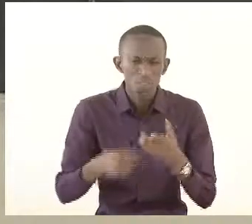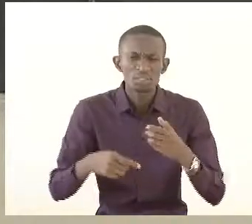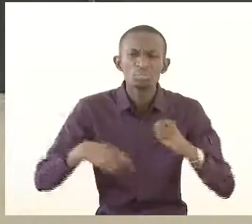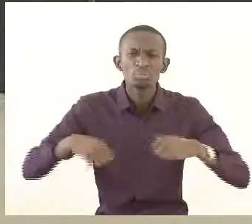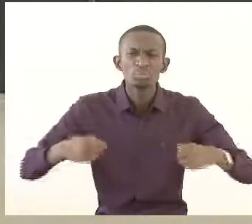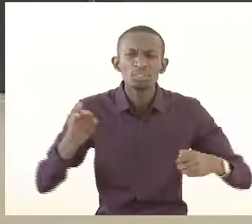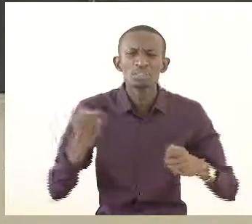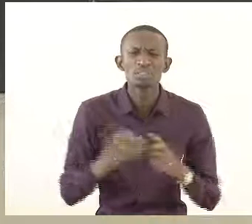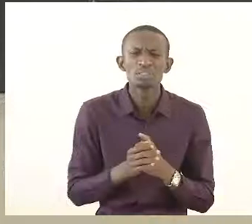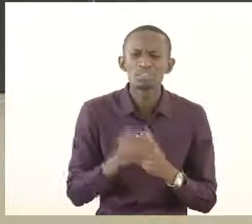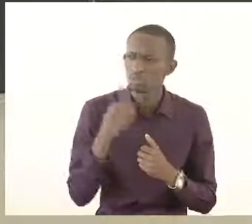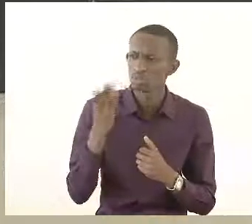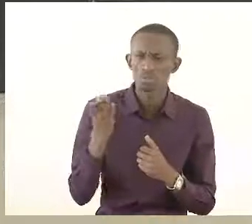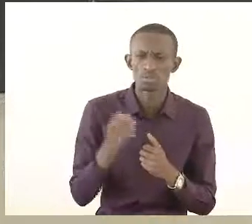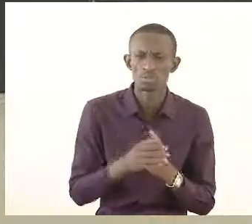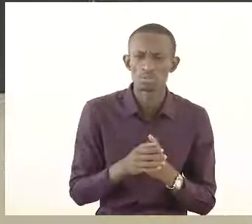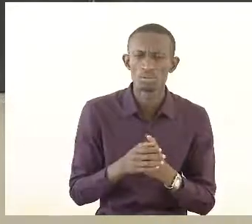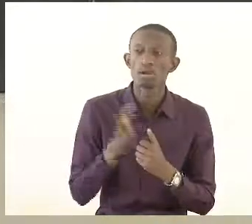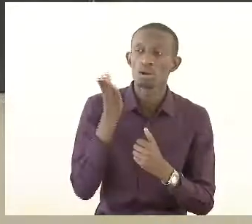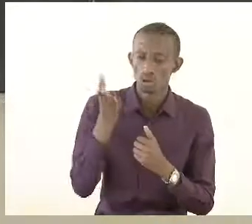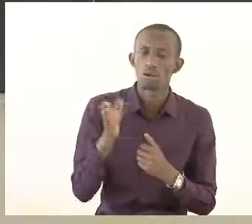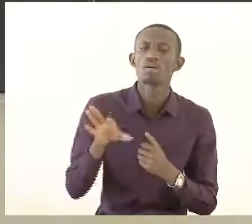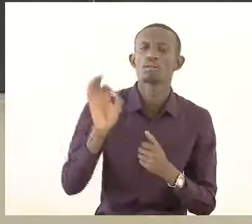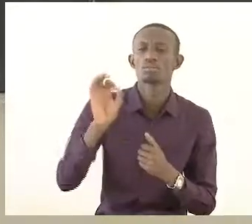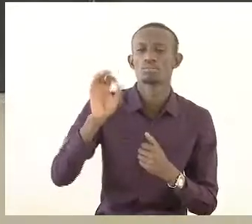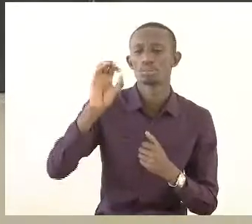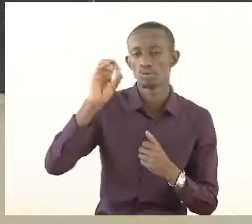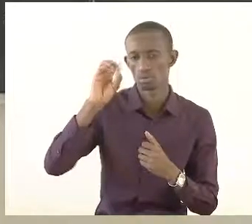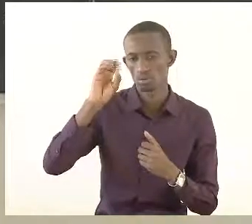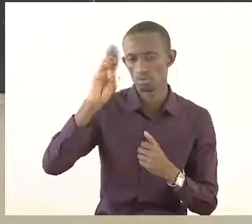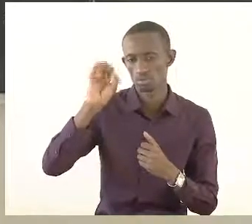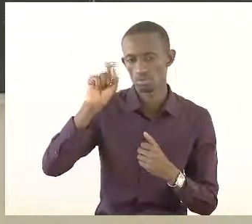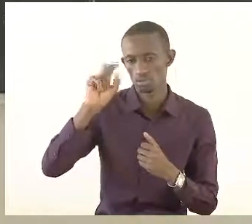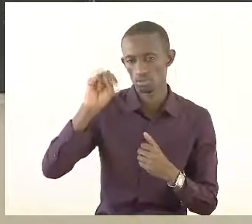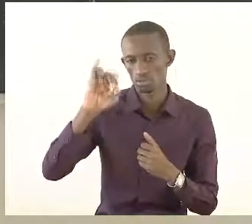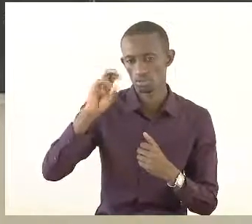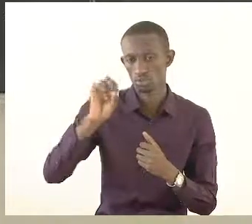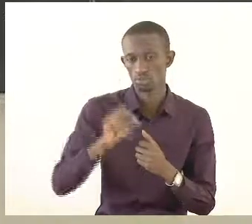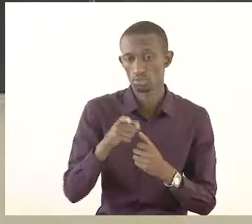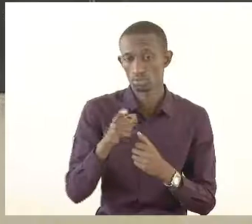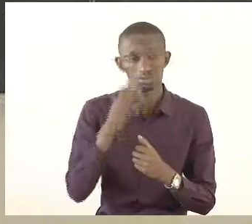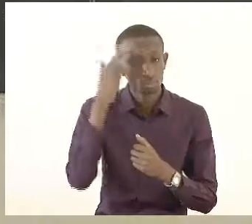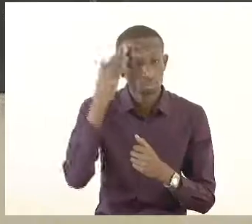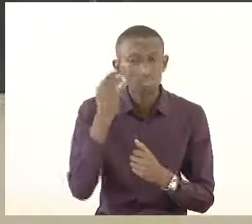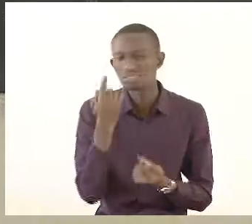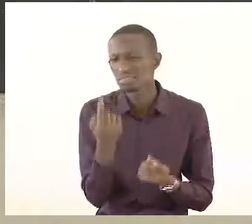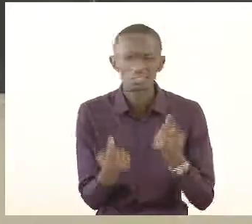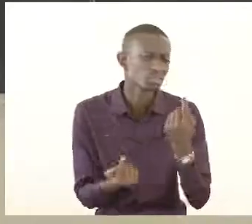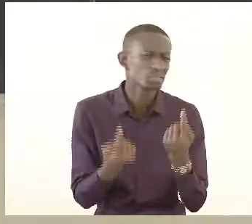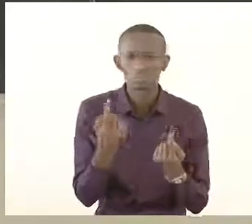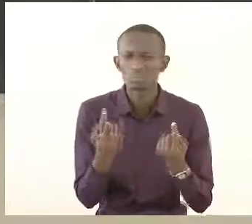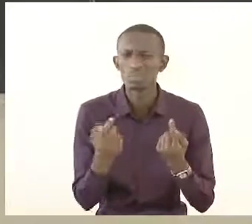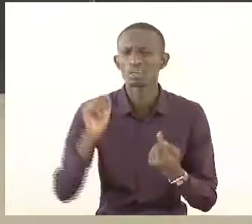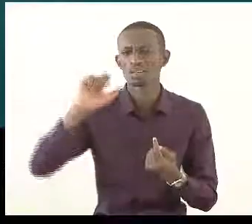said there? It is an oxidation. And we know that some of the alcohols are not